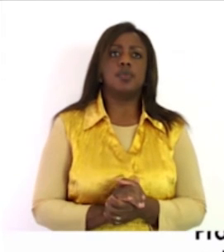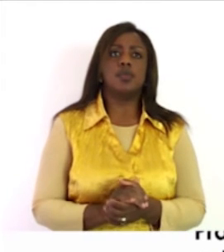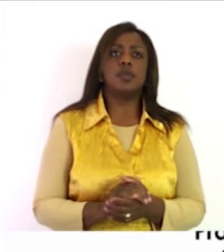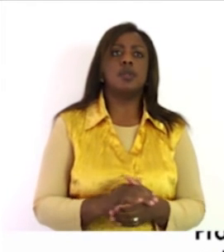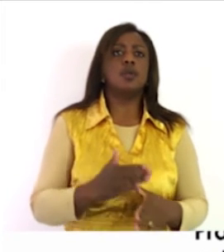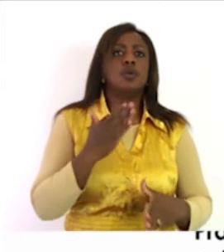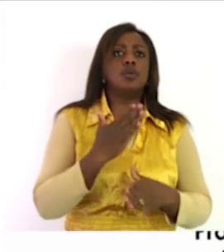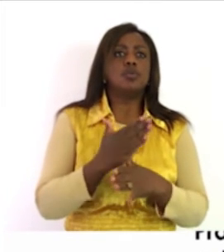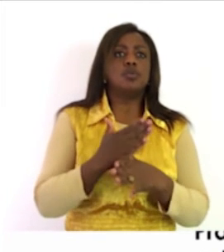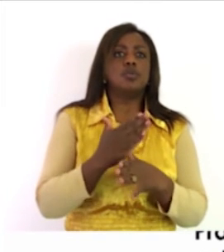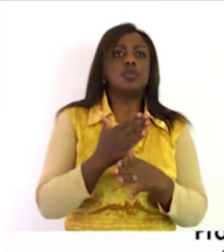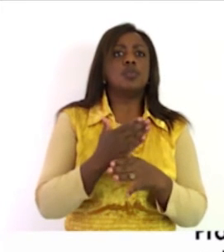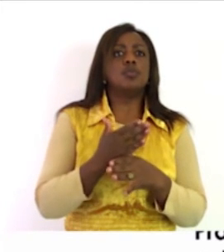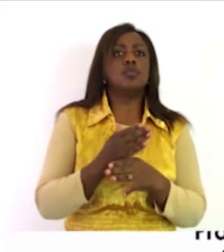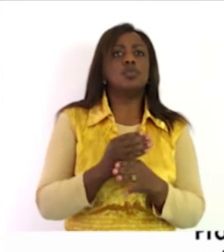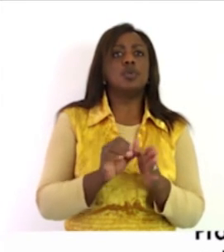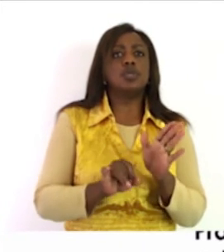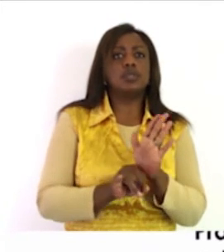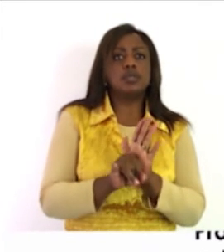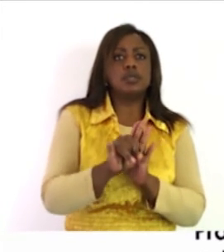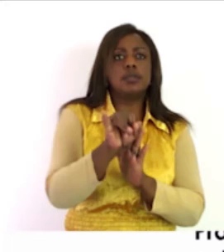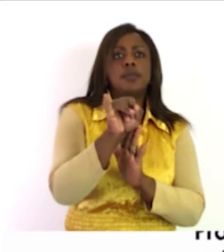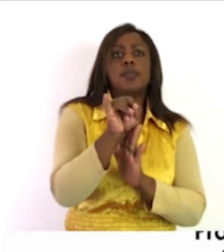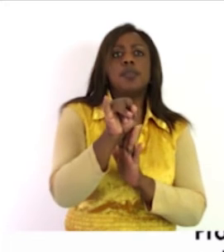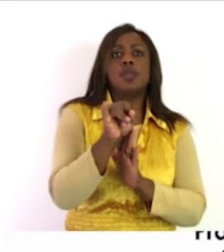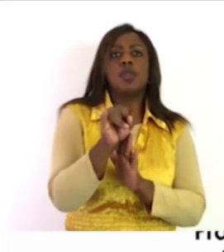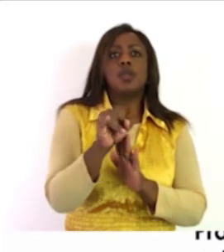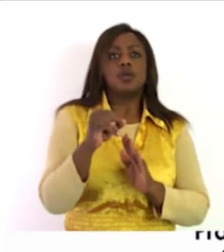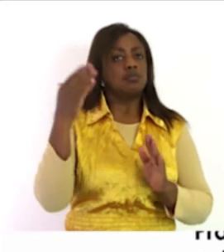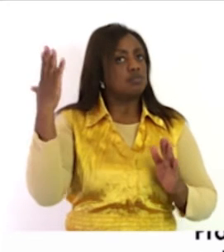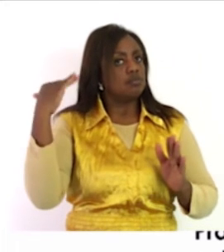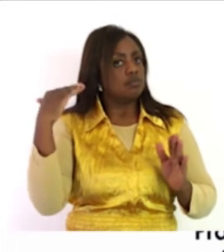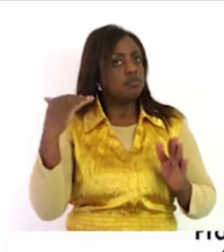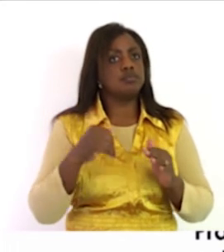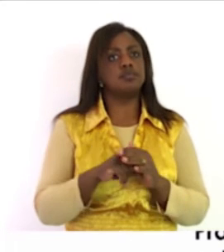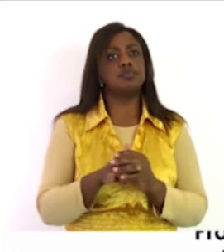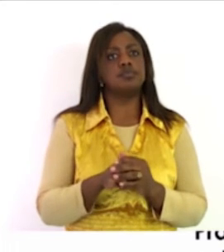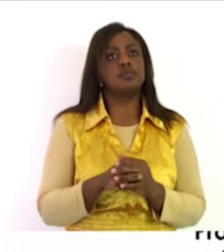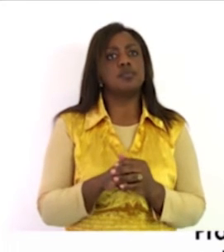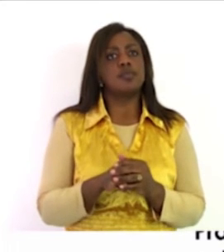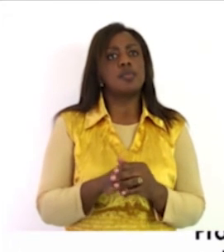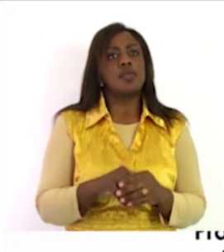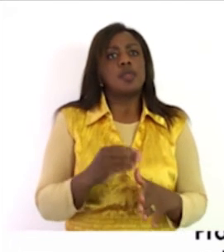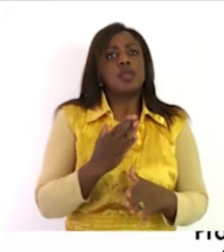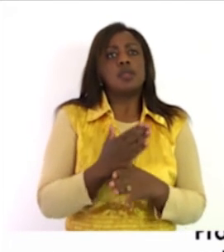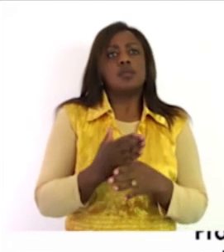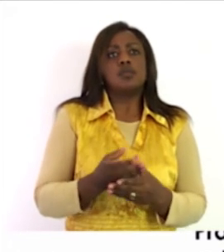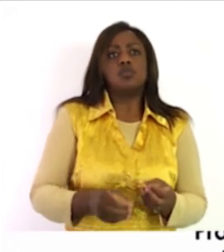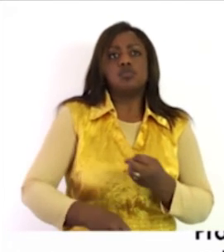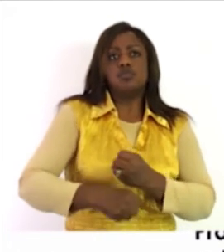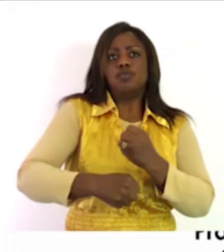Practices which contribute to our fitness based on our lifestyles will